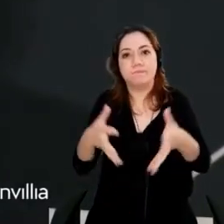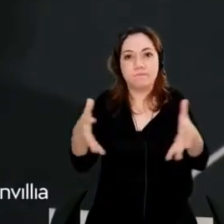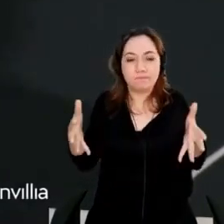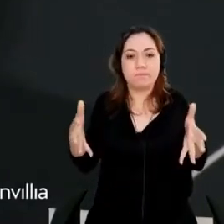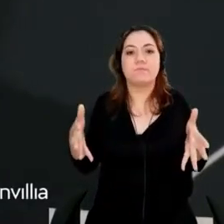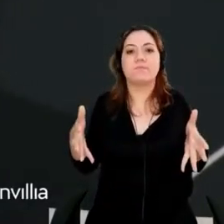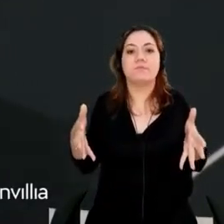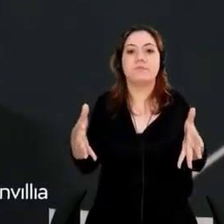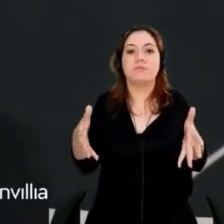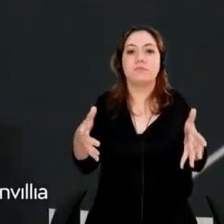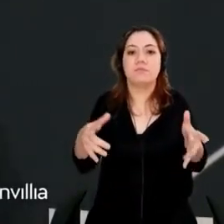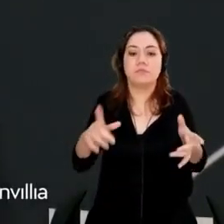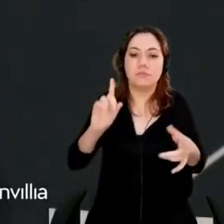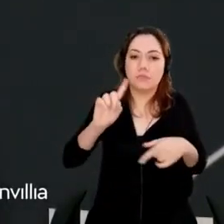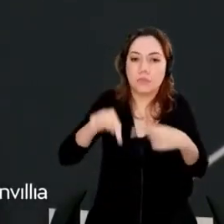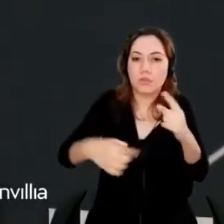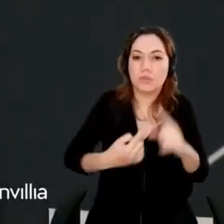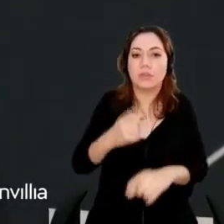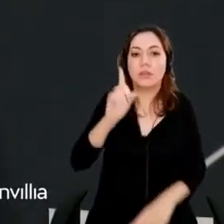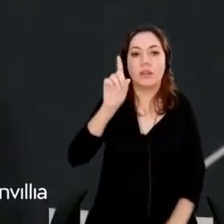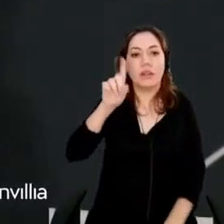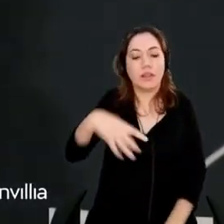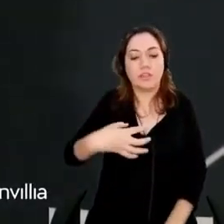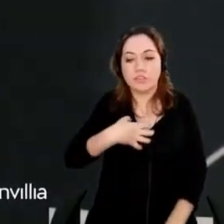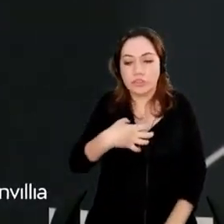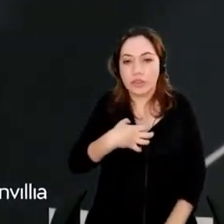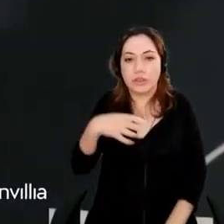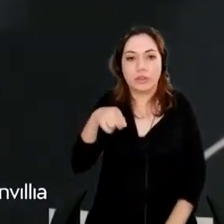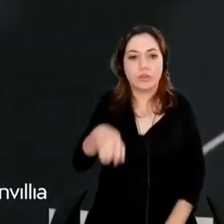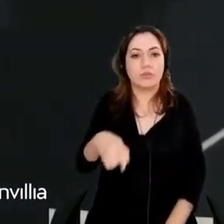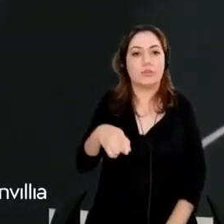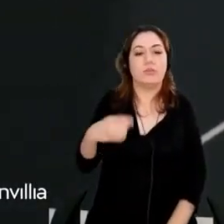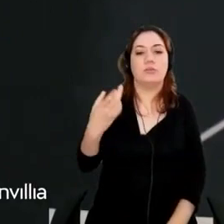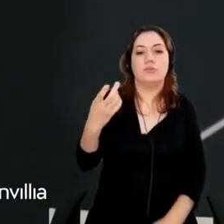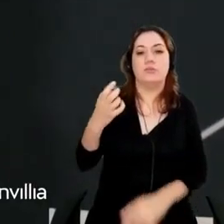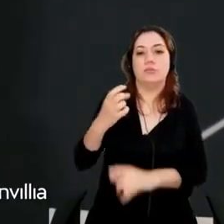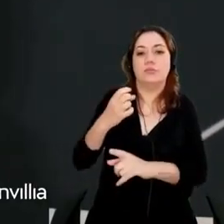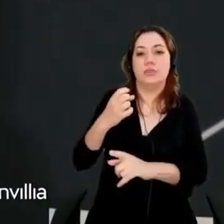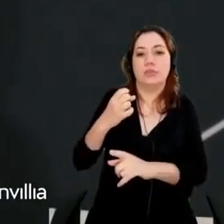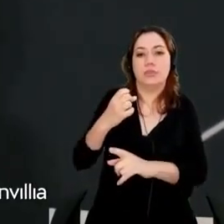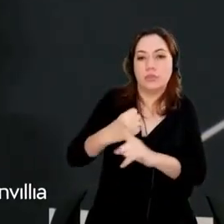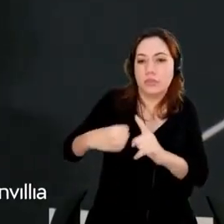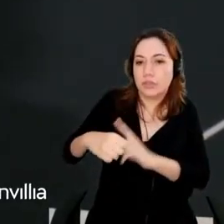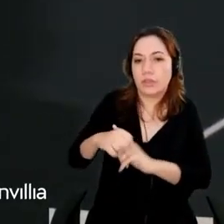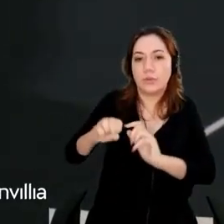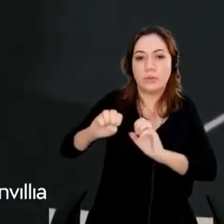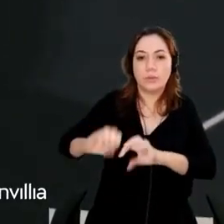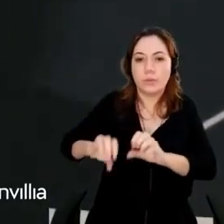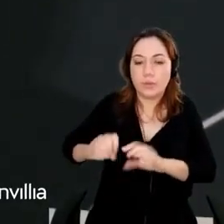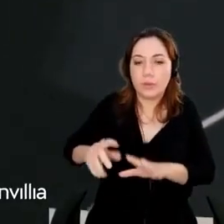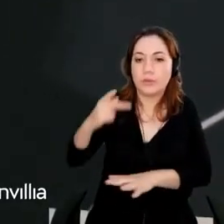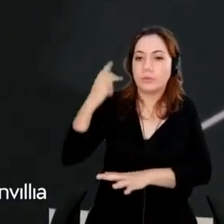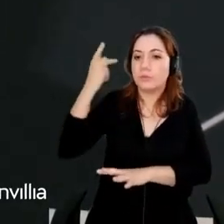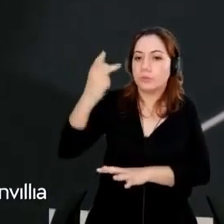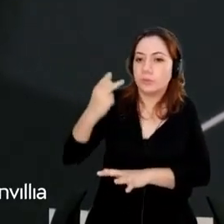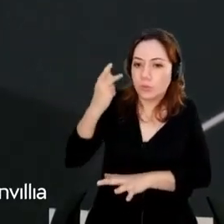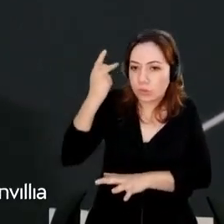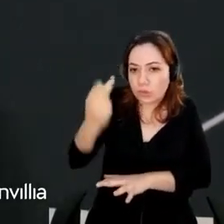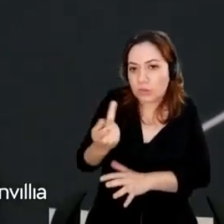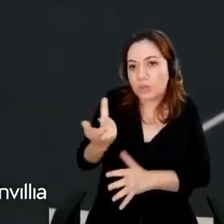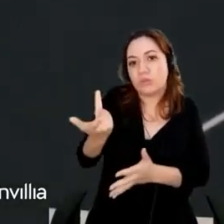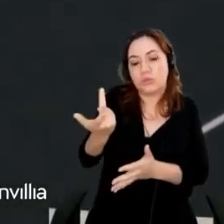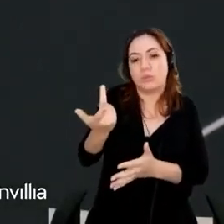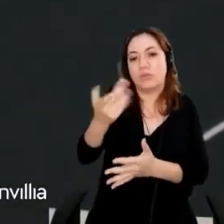social-wise, education-wise, political-wise, why not? And if there is one thing that we have